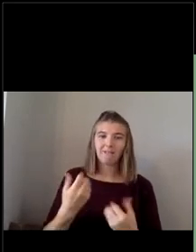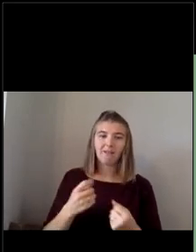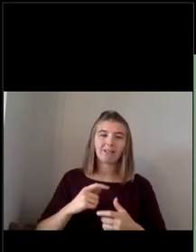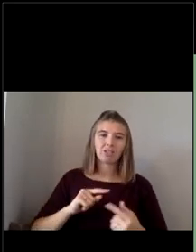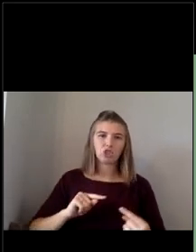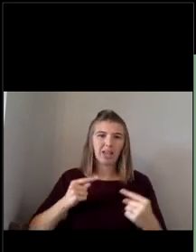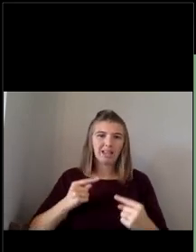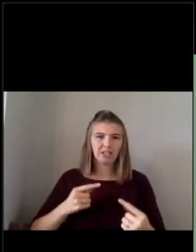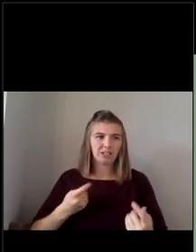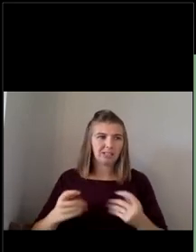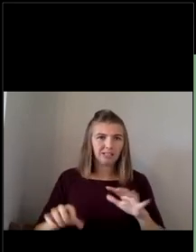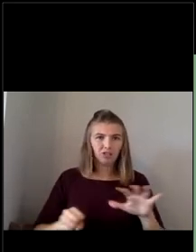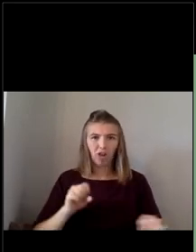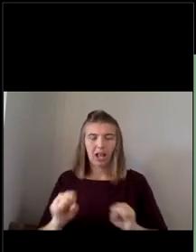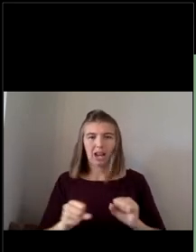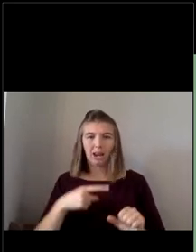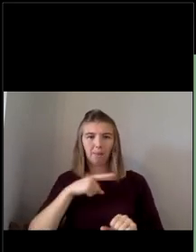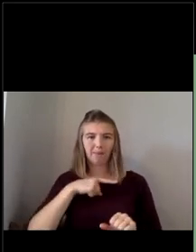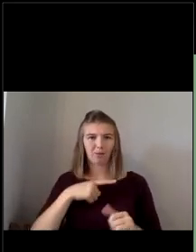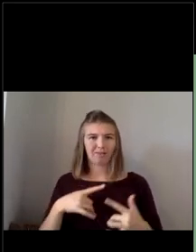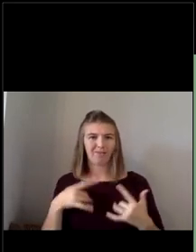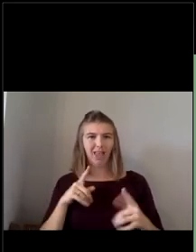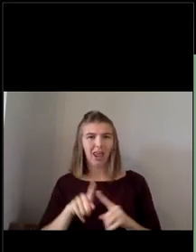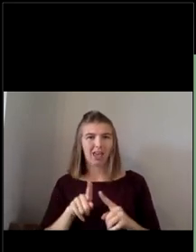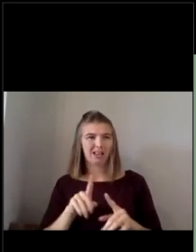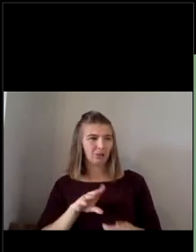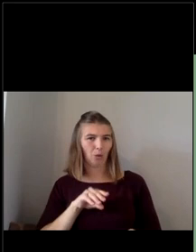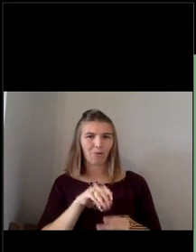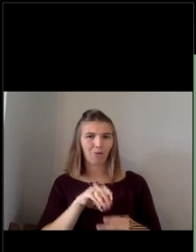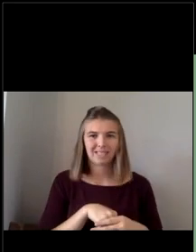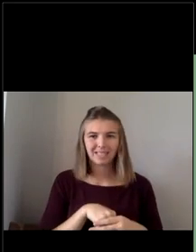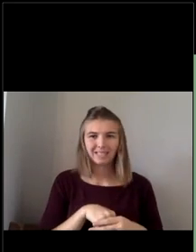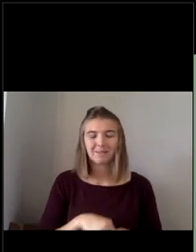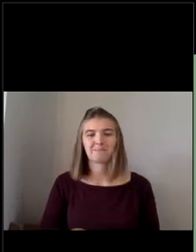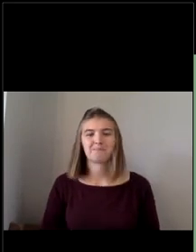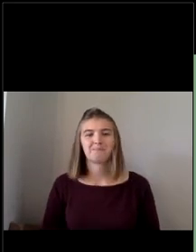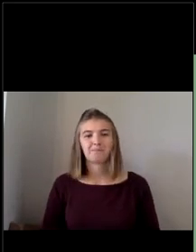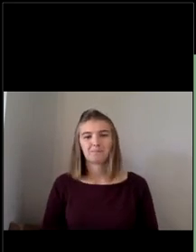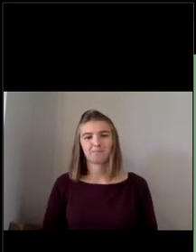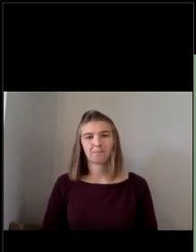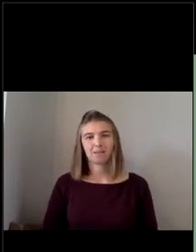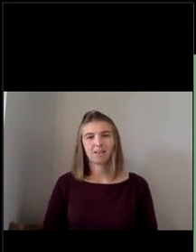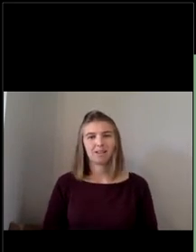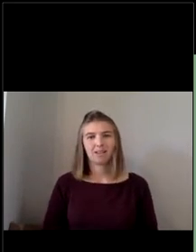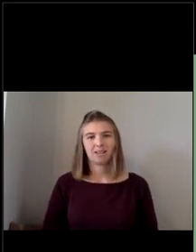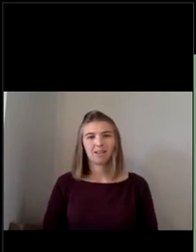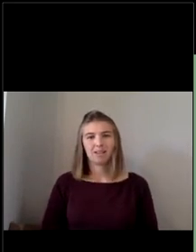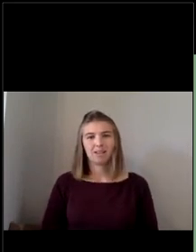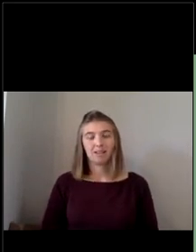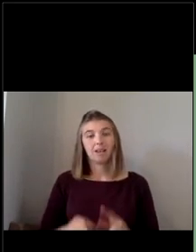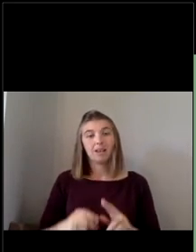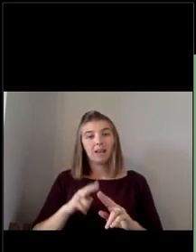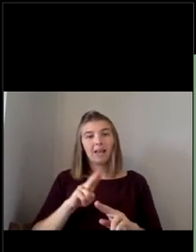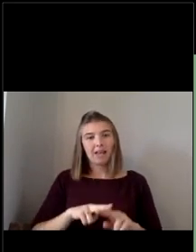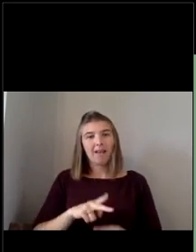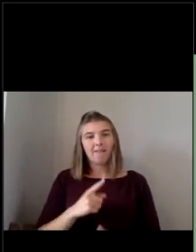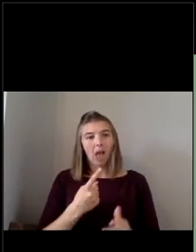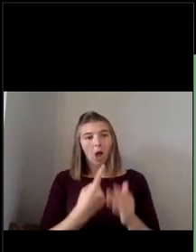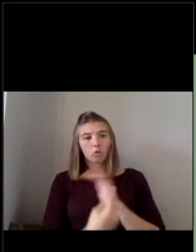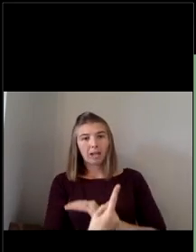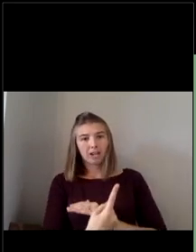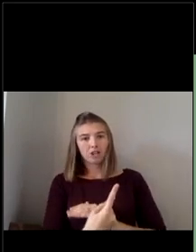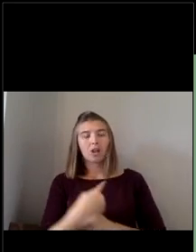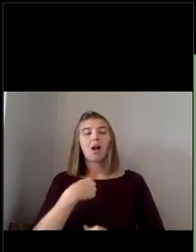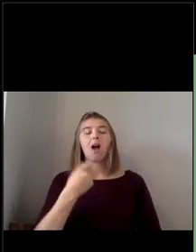non-traditional backgrounds. And if we are to understand and help overcome isolation, we need to understand